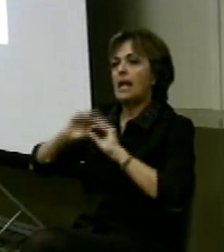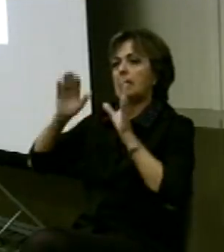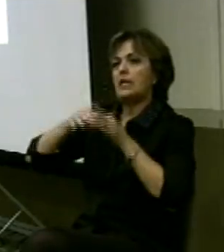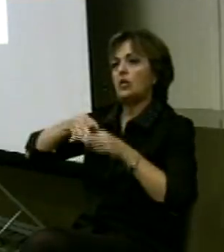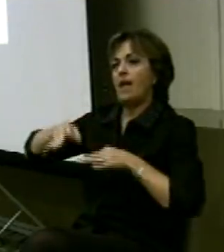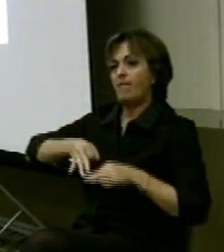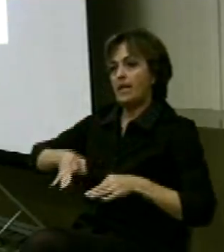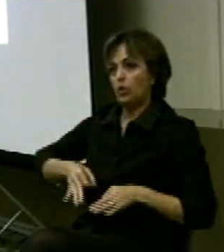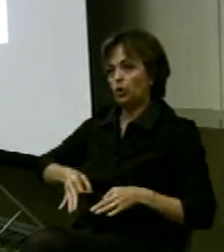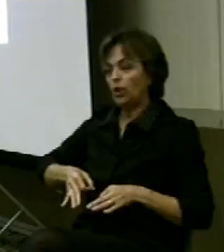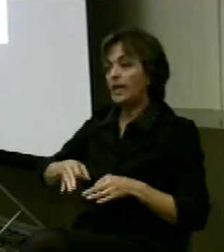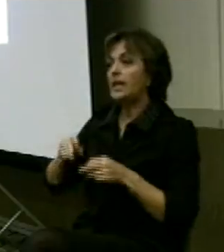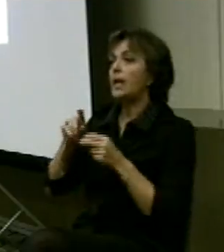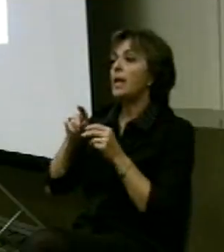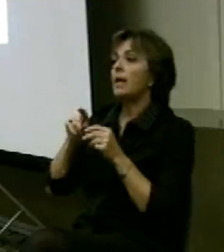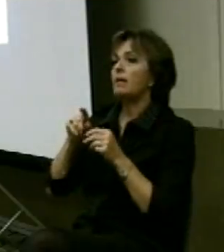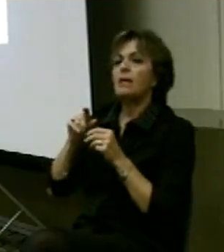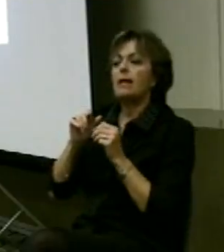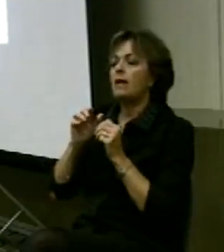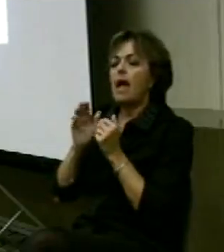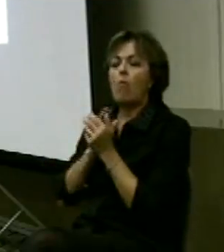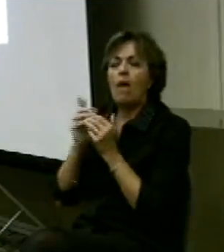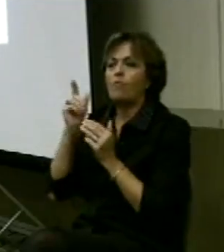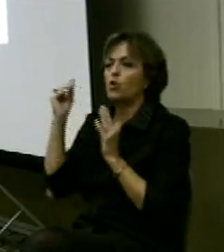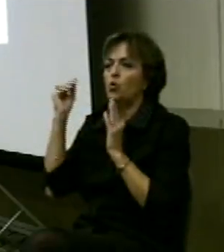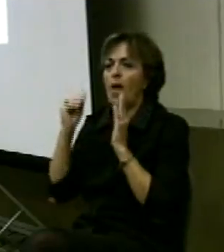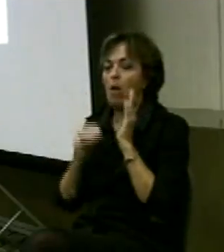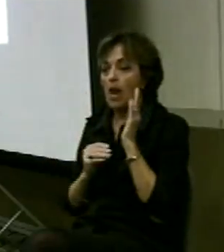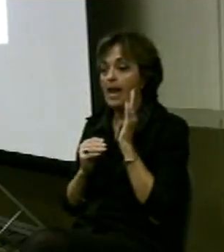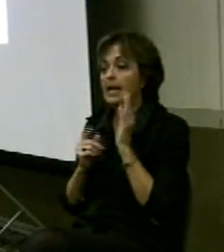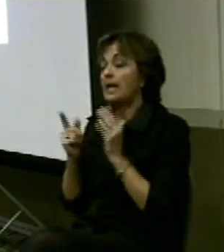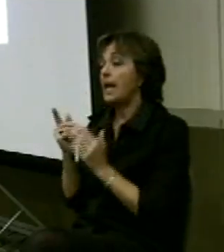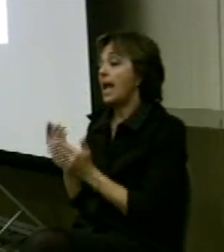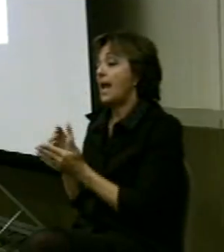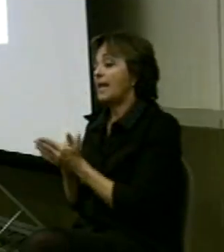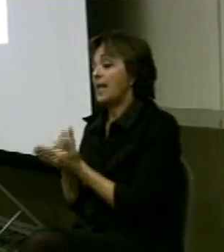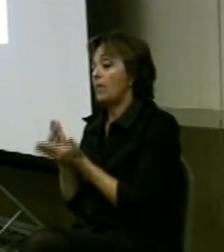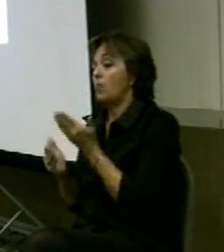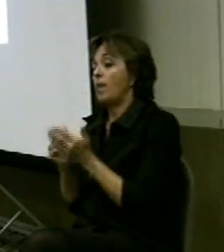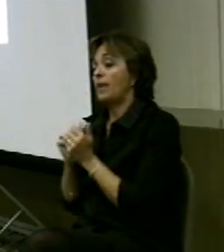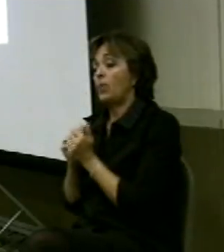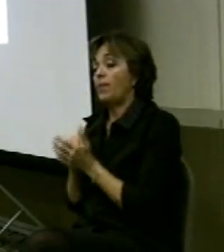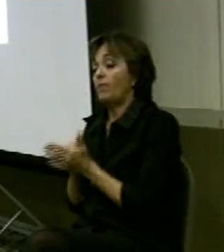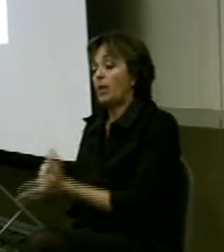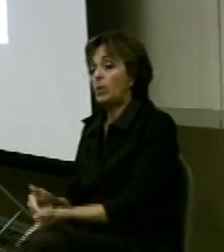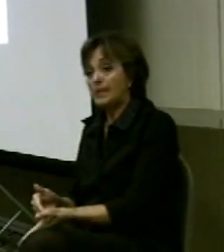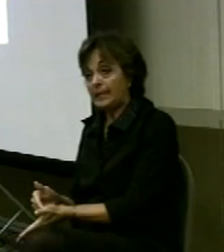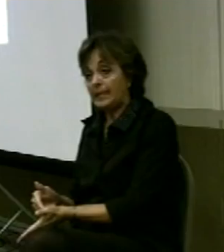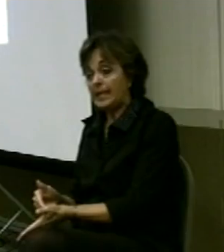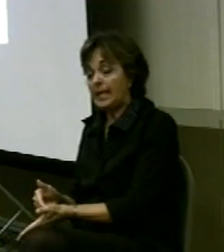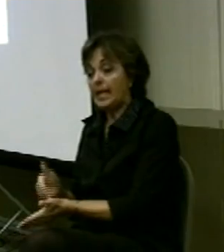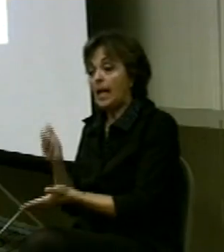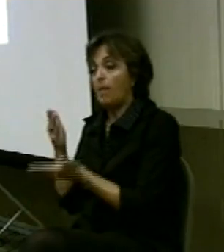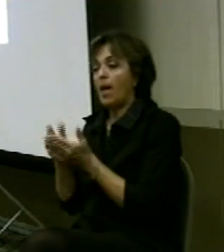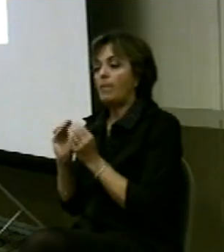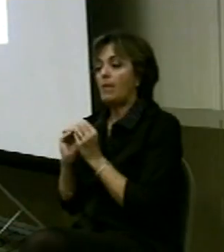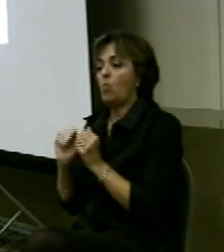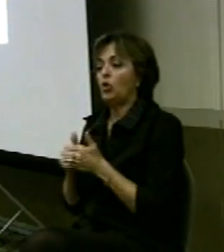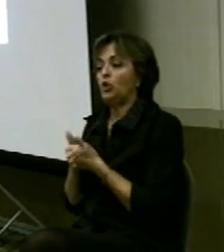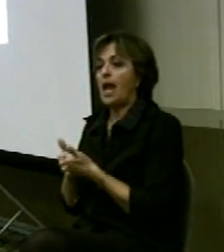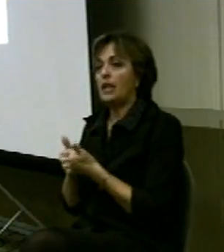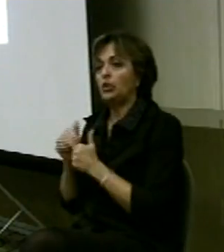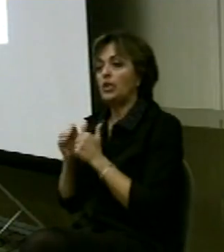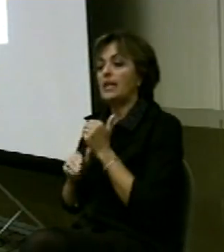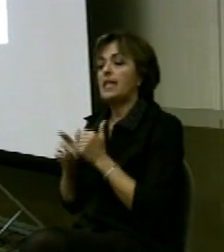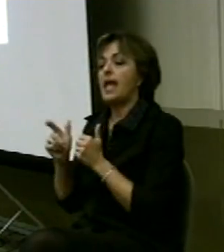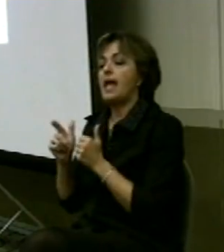of that. However you outline that. And again, probably with a frequency might be more challenging than an amount